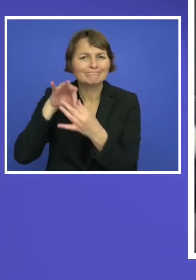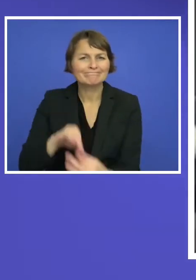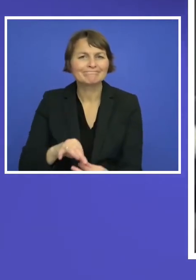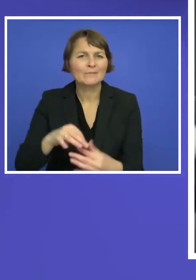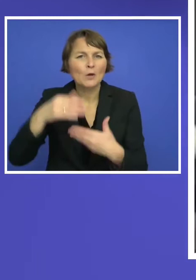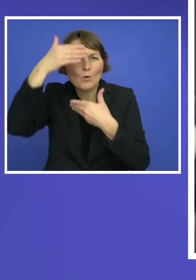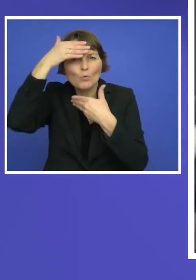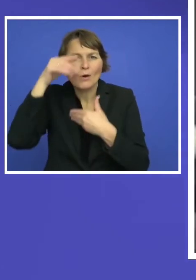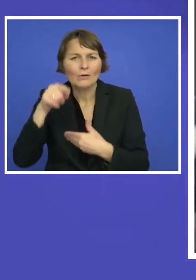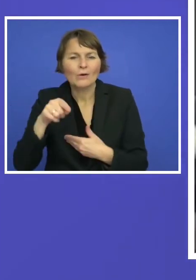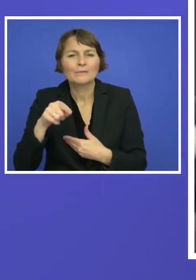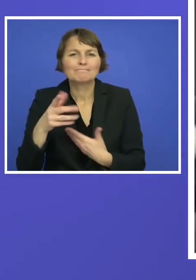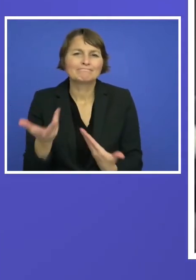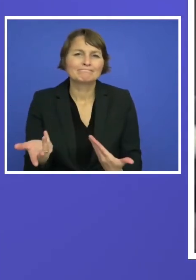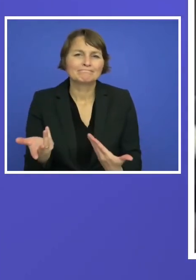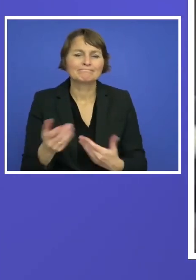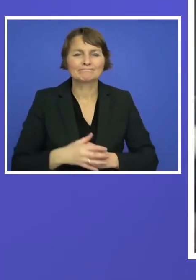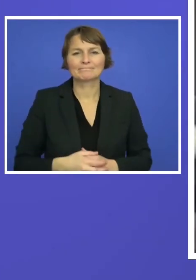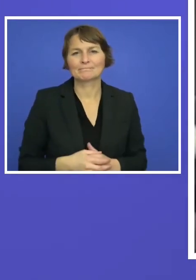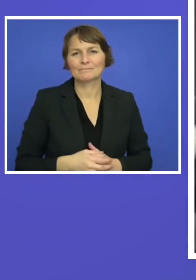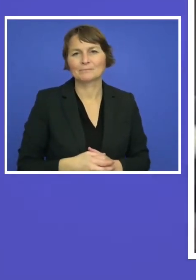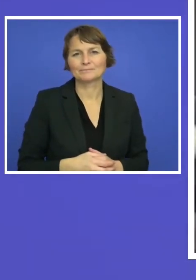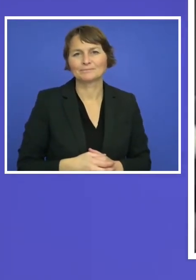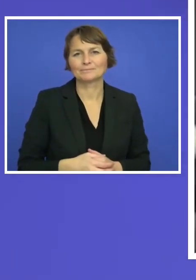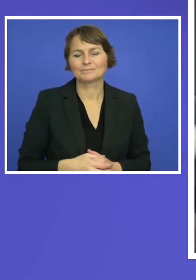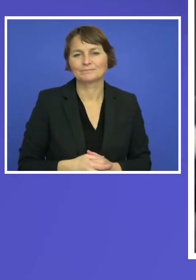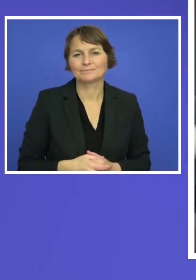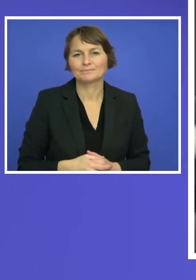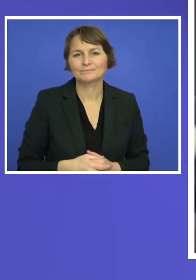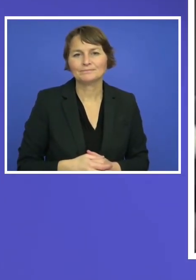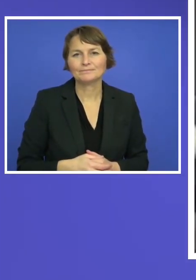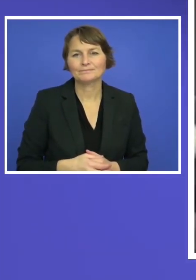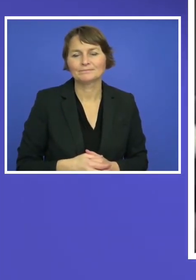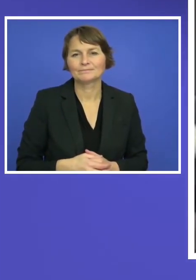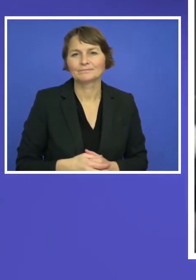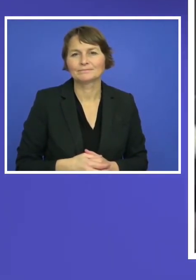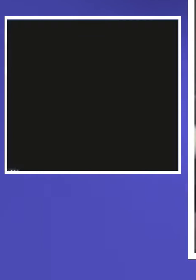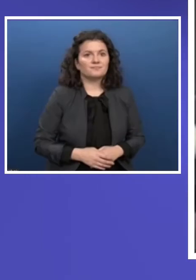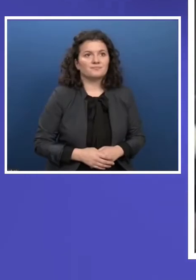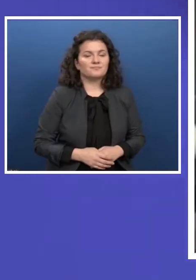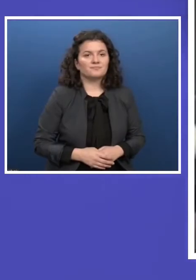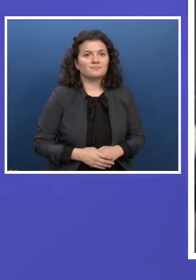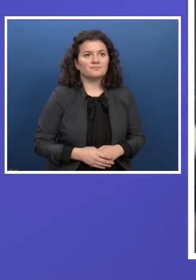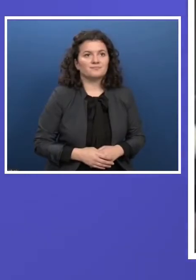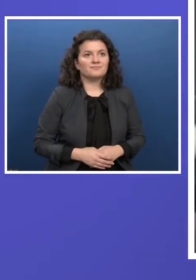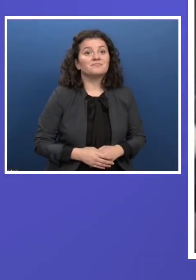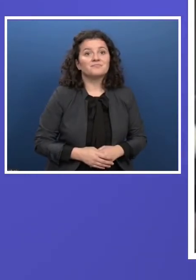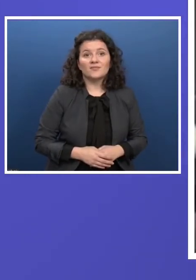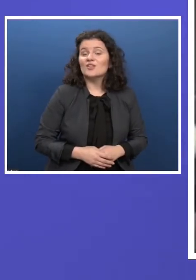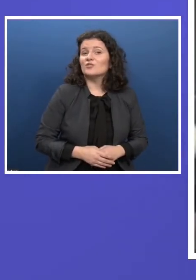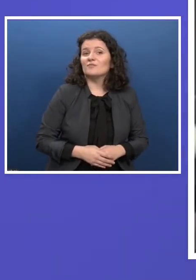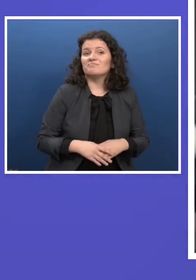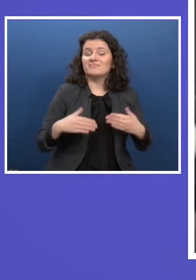things from the context-specific approach. So I'd like to actually invite our next speaker,